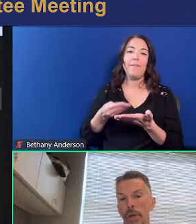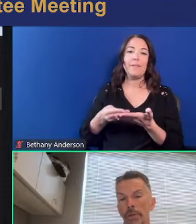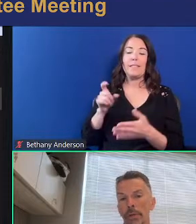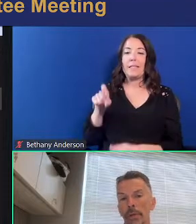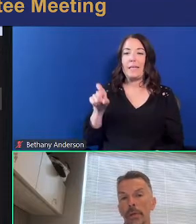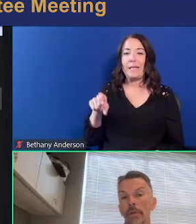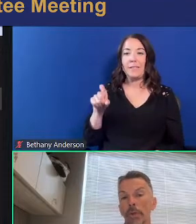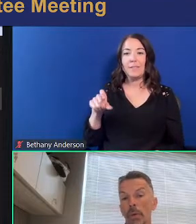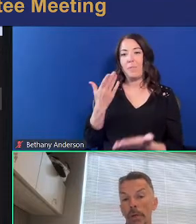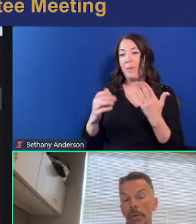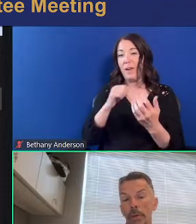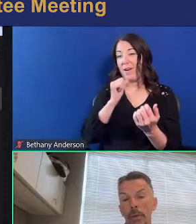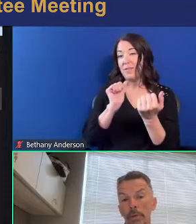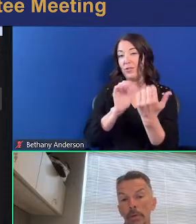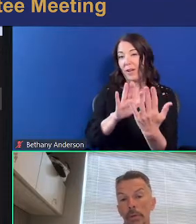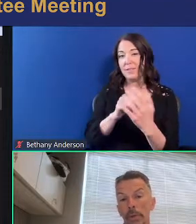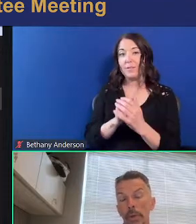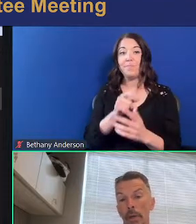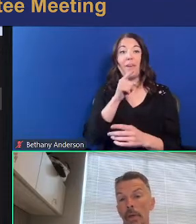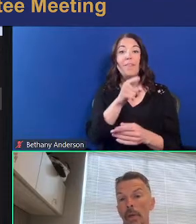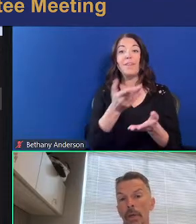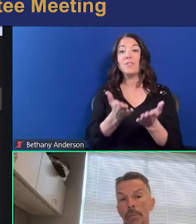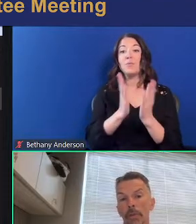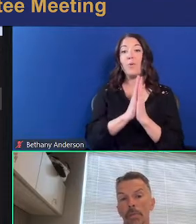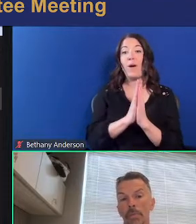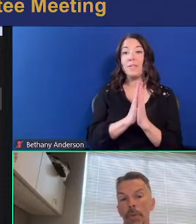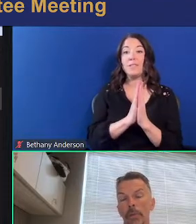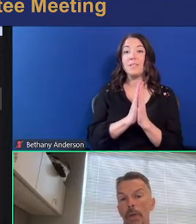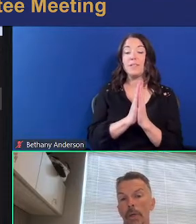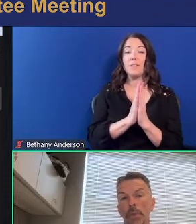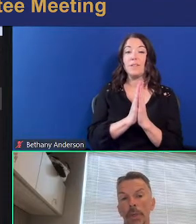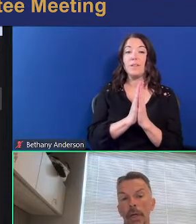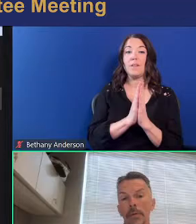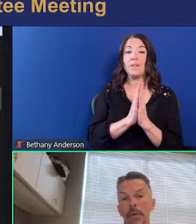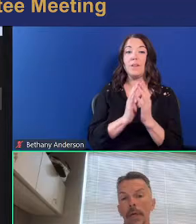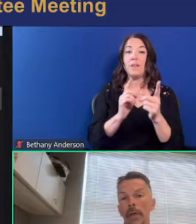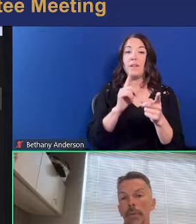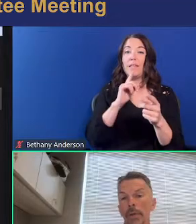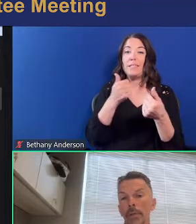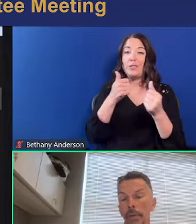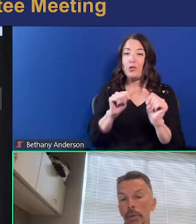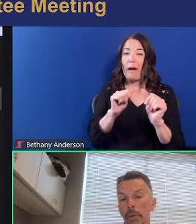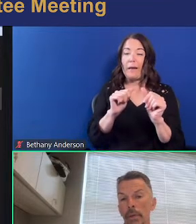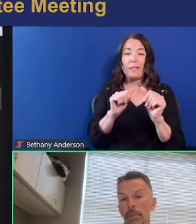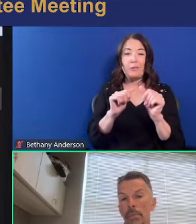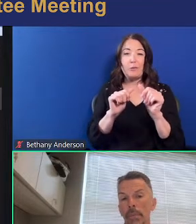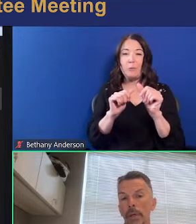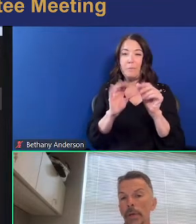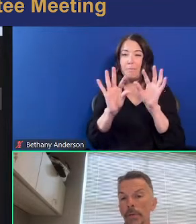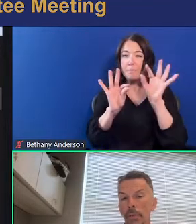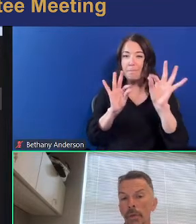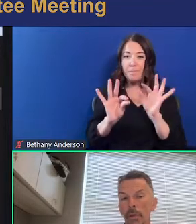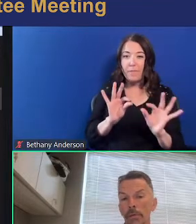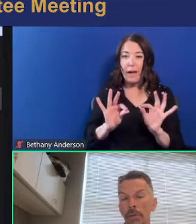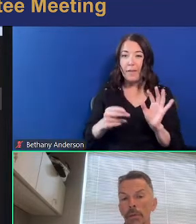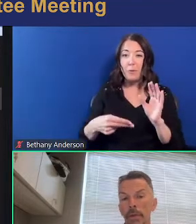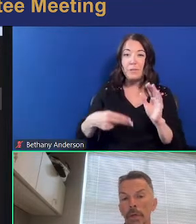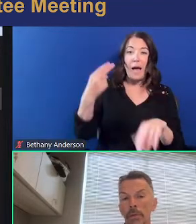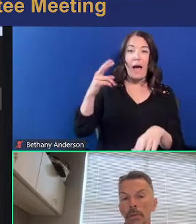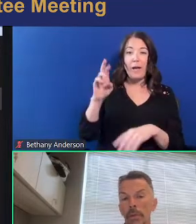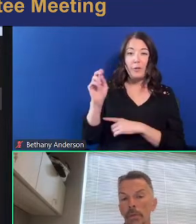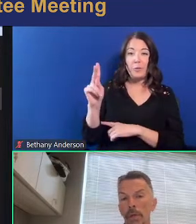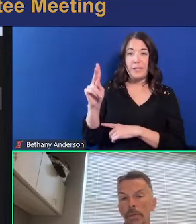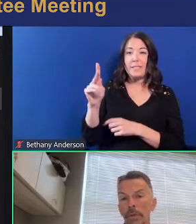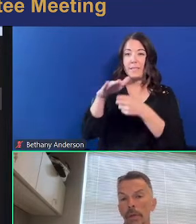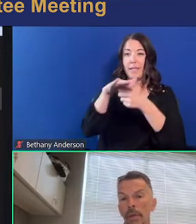going unaddressed. This request, again, is really trying to pick out the high risk areas that we need to focus